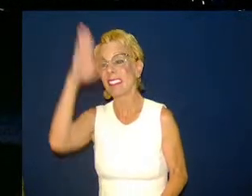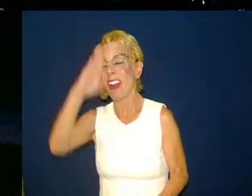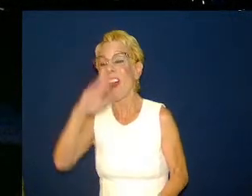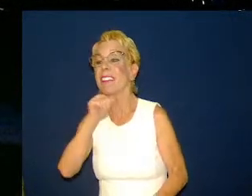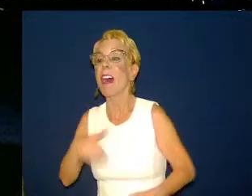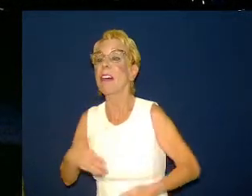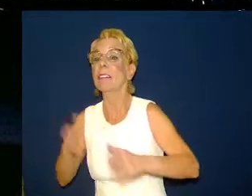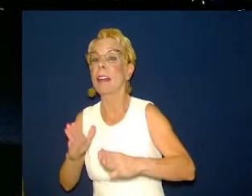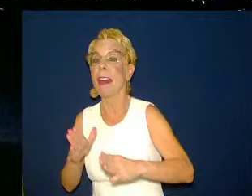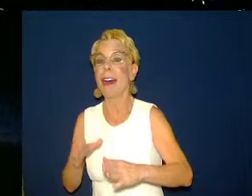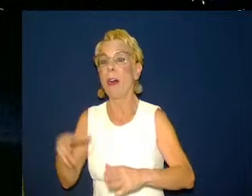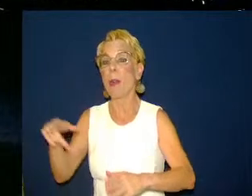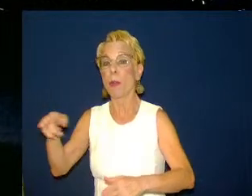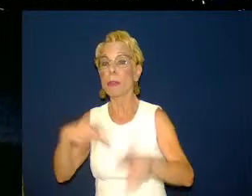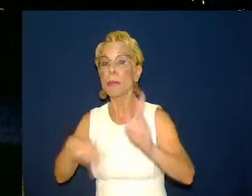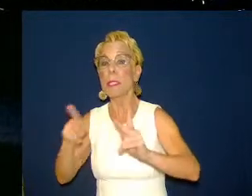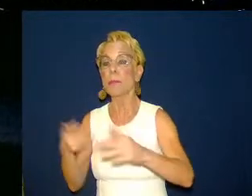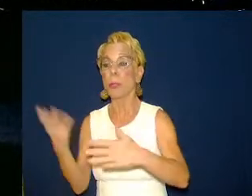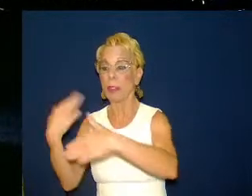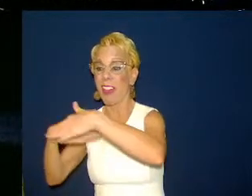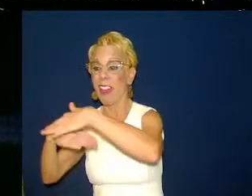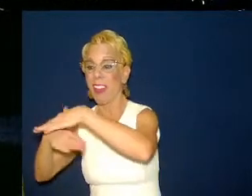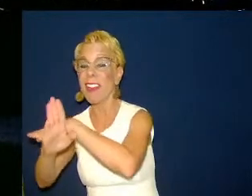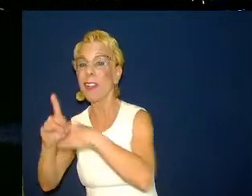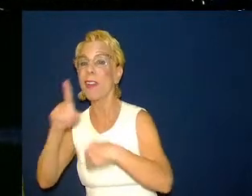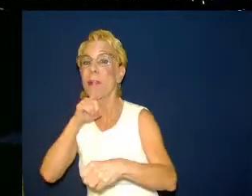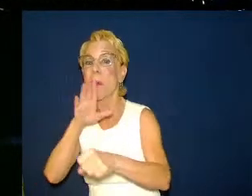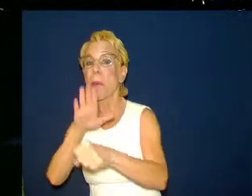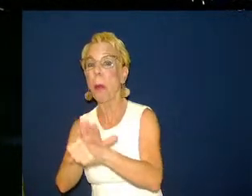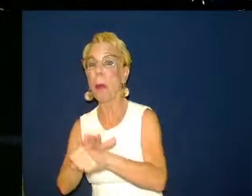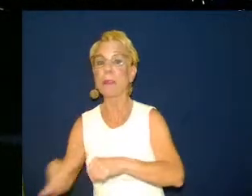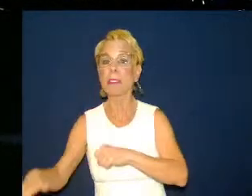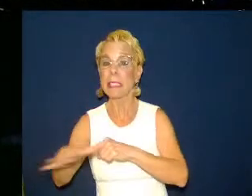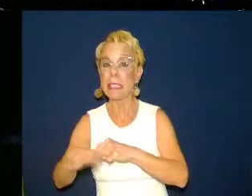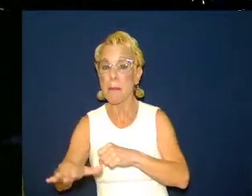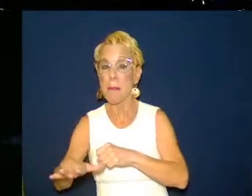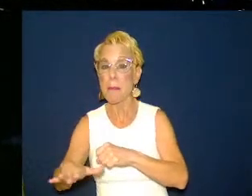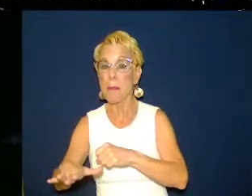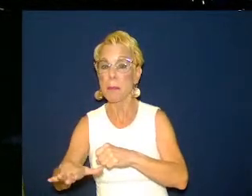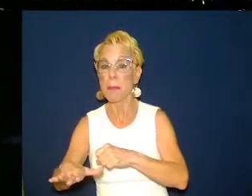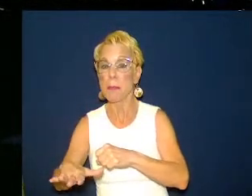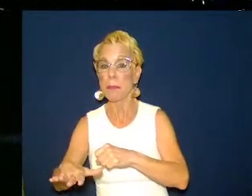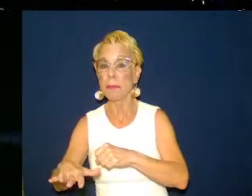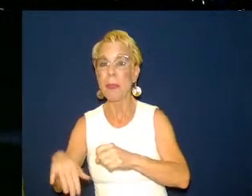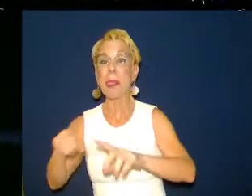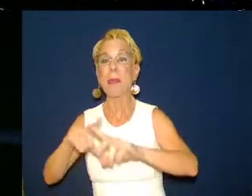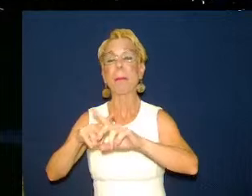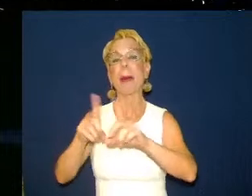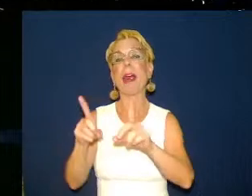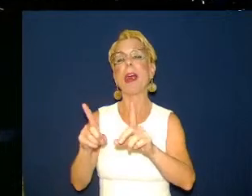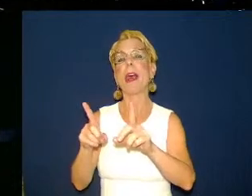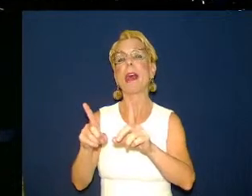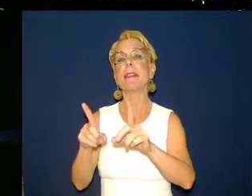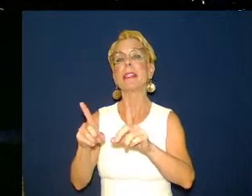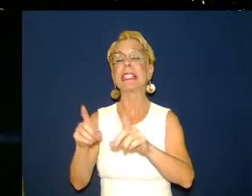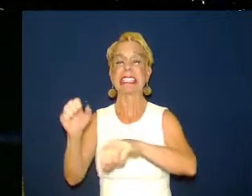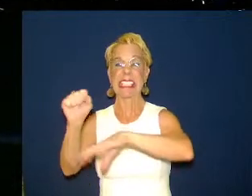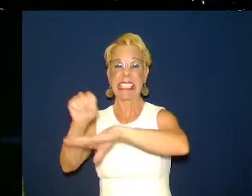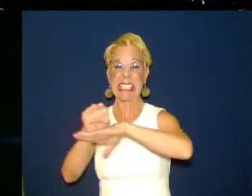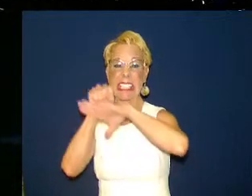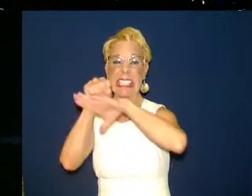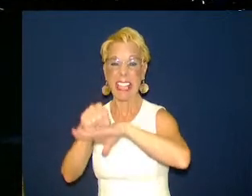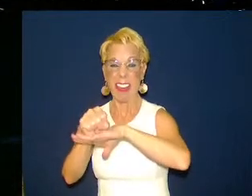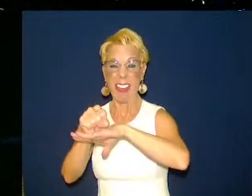24, says this. But because my servant Caleb has a different spirit, watch this, and follows